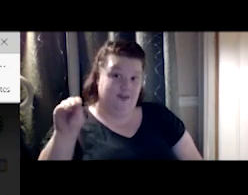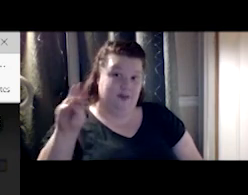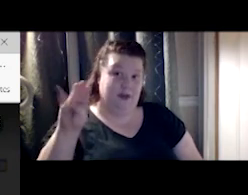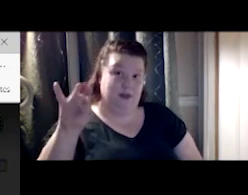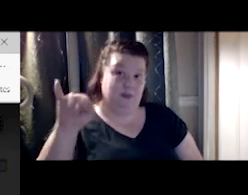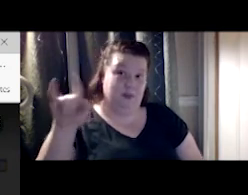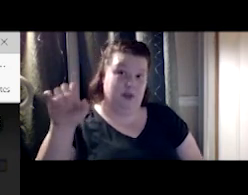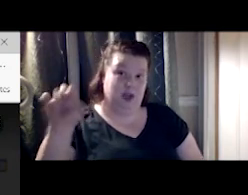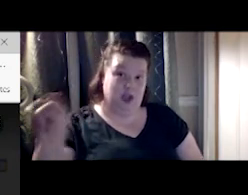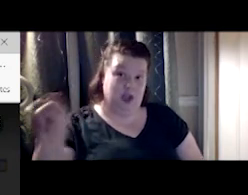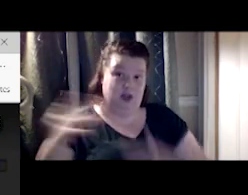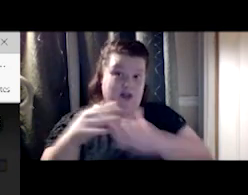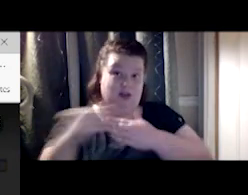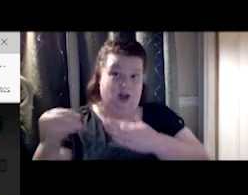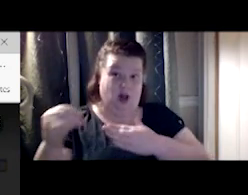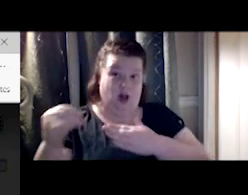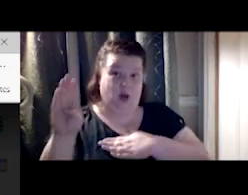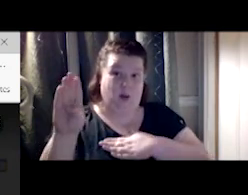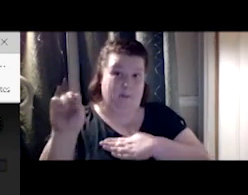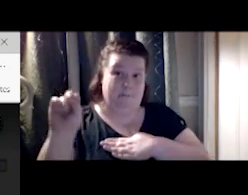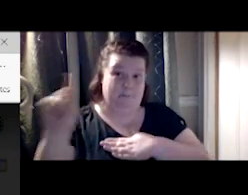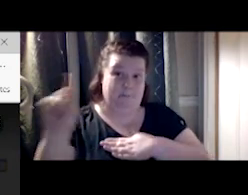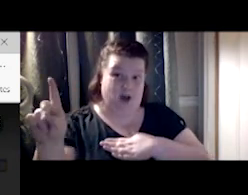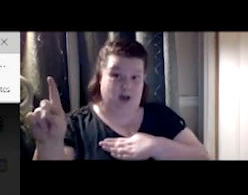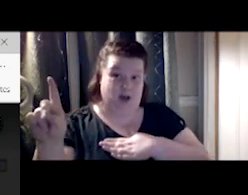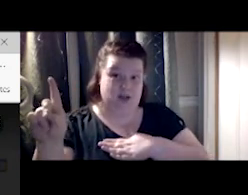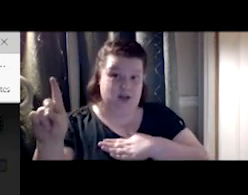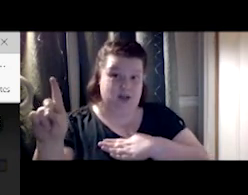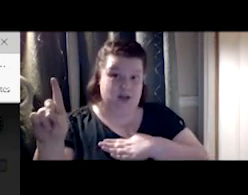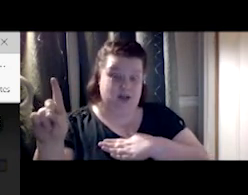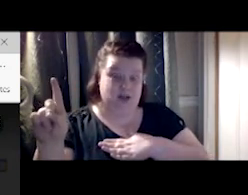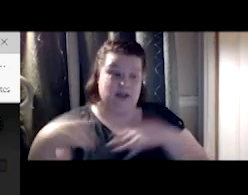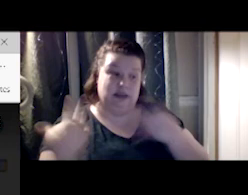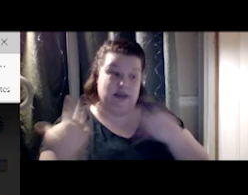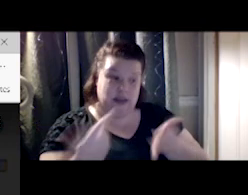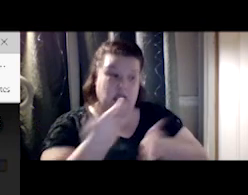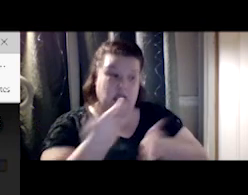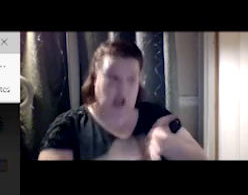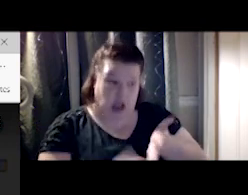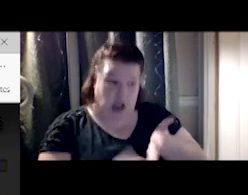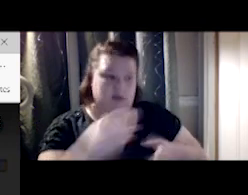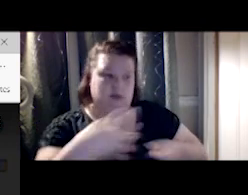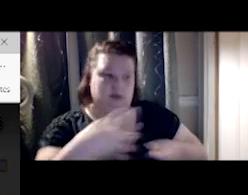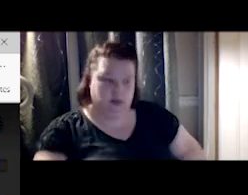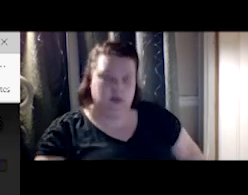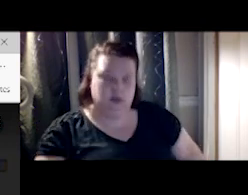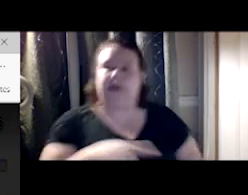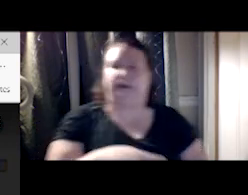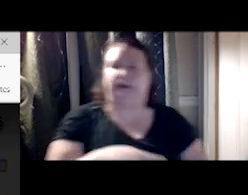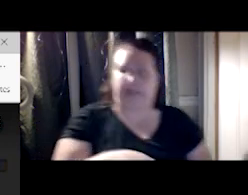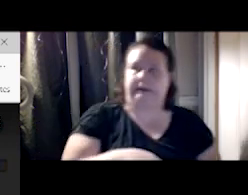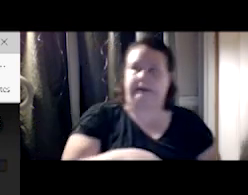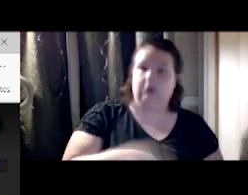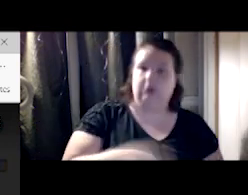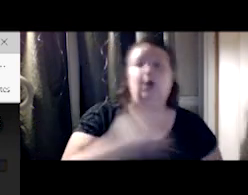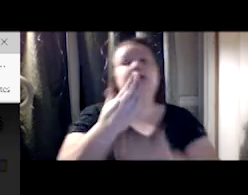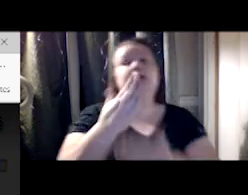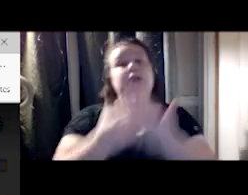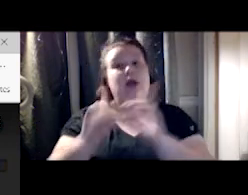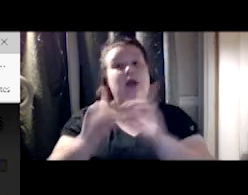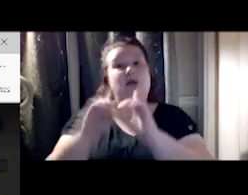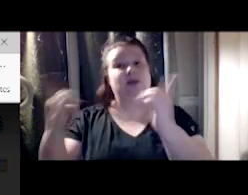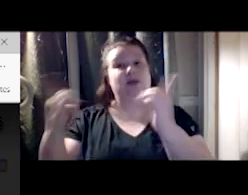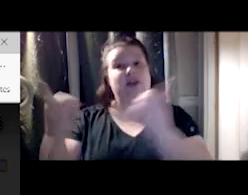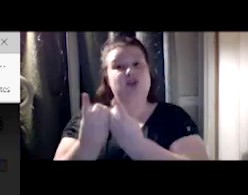mean, you know, we'll get that assessed. You know, it may be there are districts, but there's so much growth in those districts that there is no